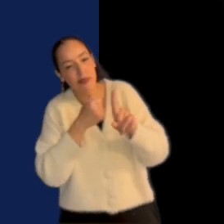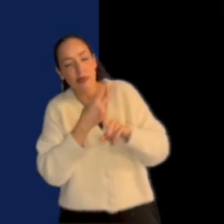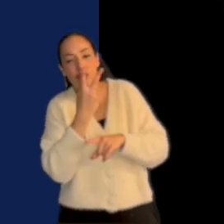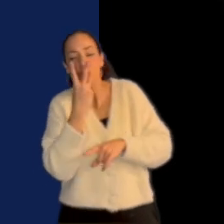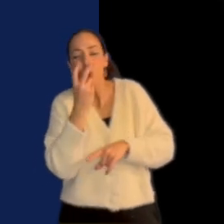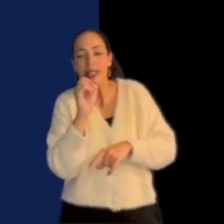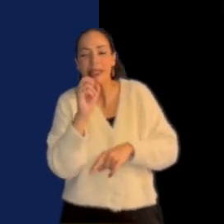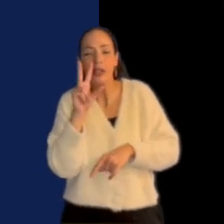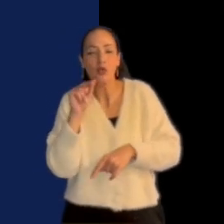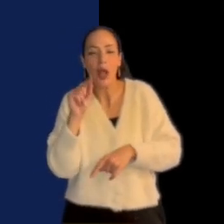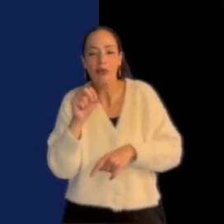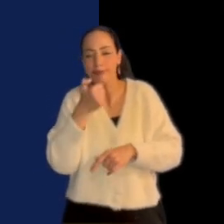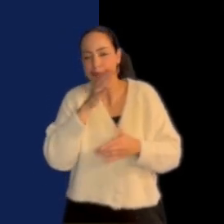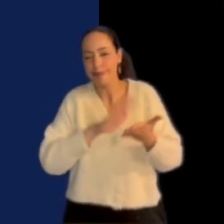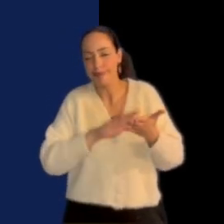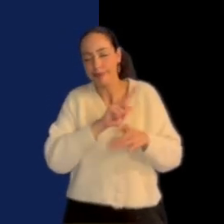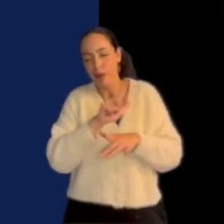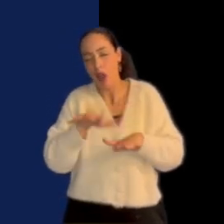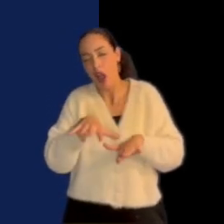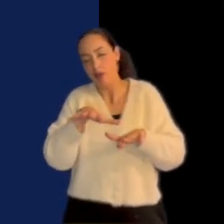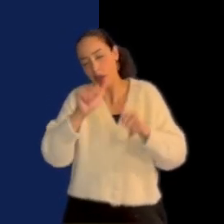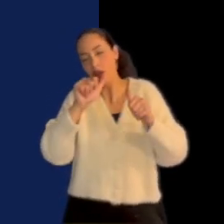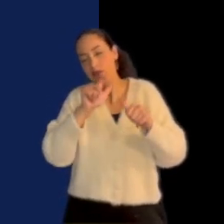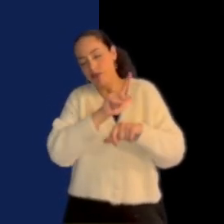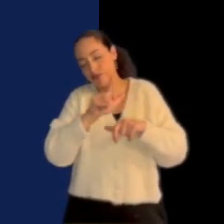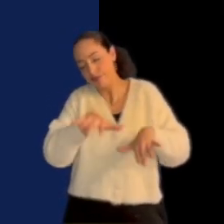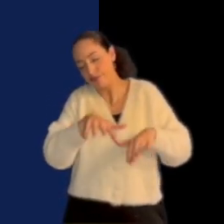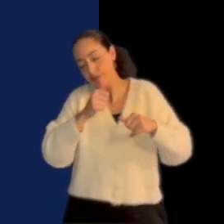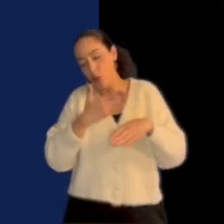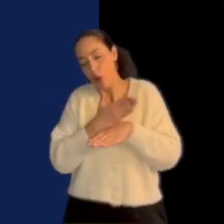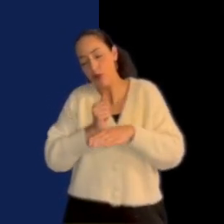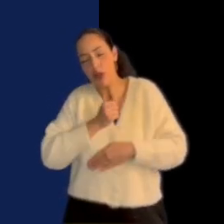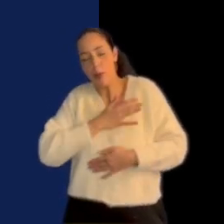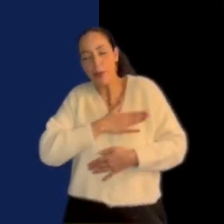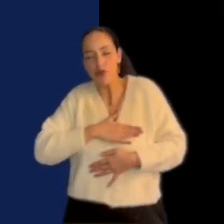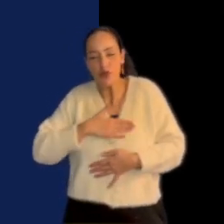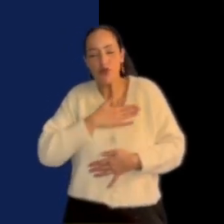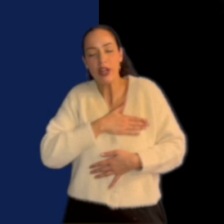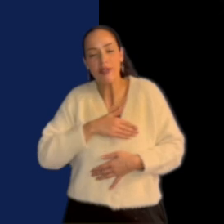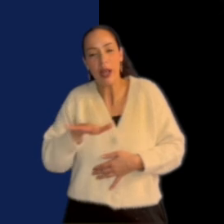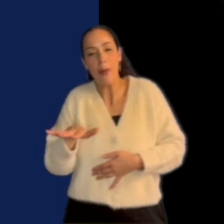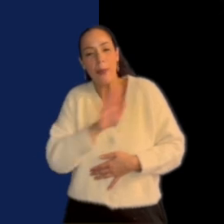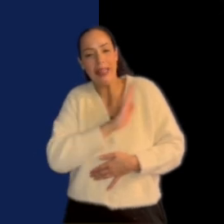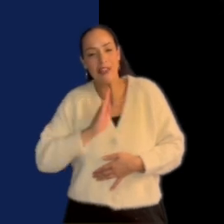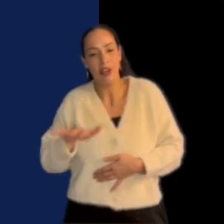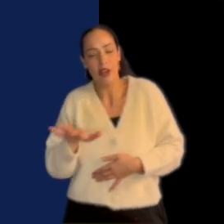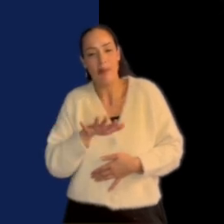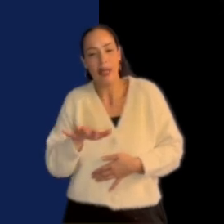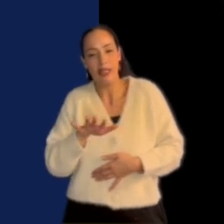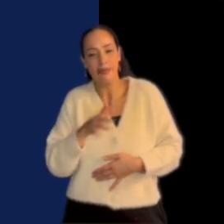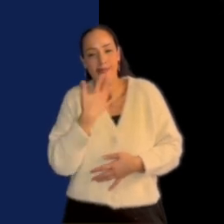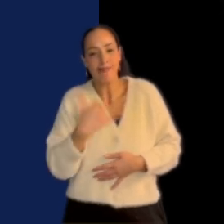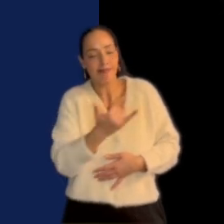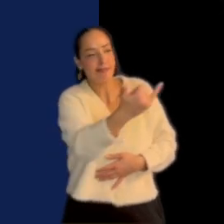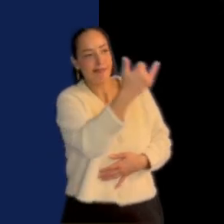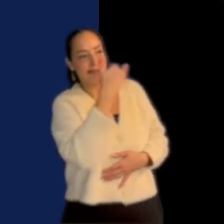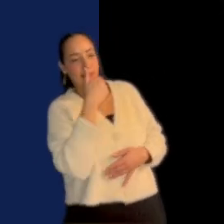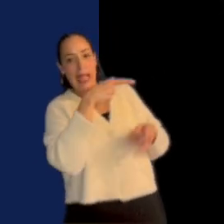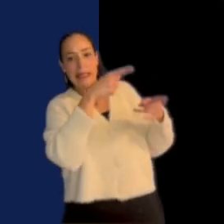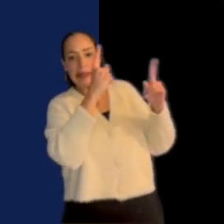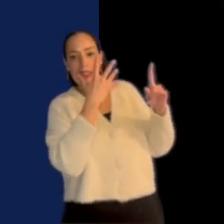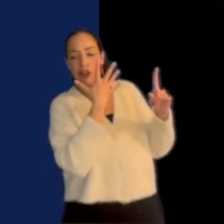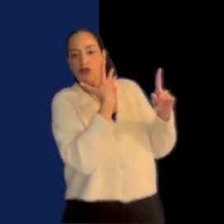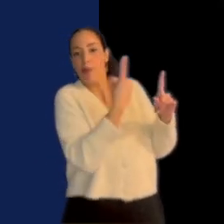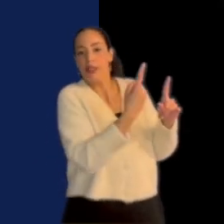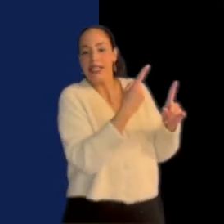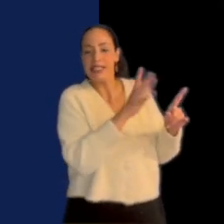with bereaved military families, I received a call, unexpectedly, from a senior military representative at Army headquarters in Hampshire.